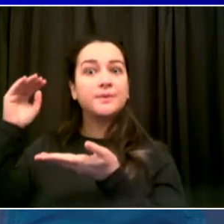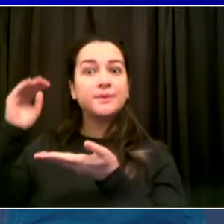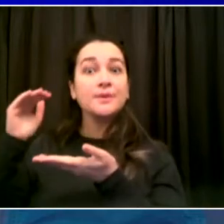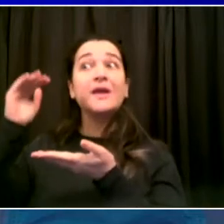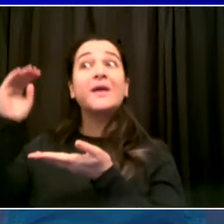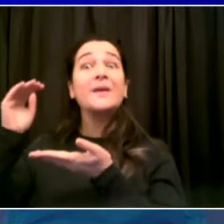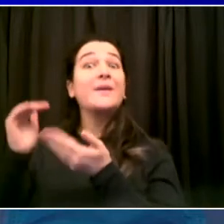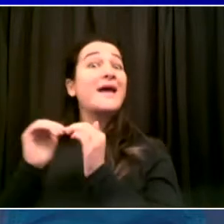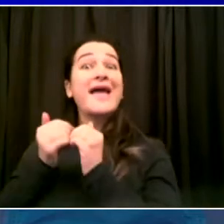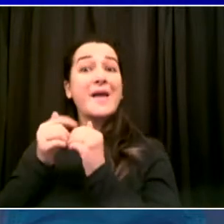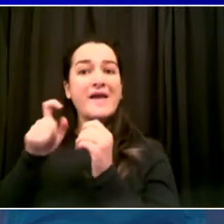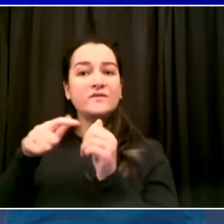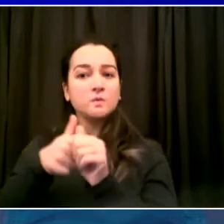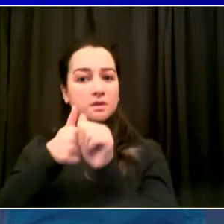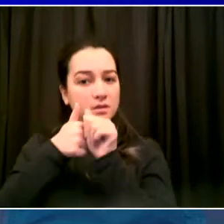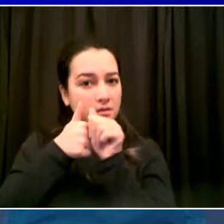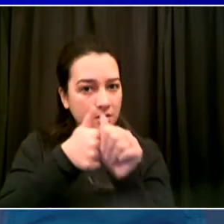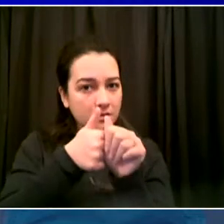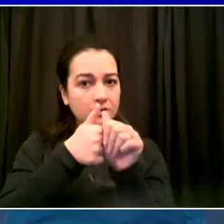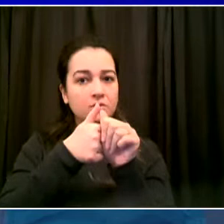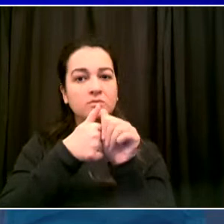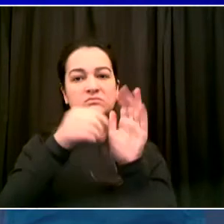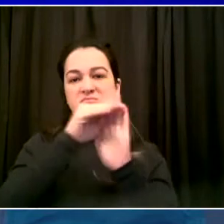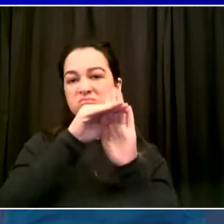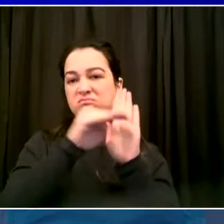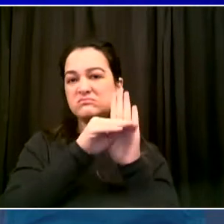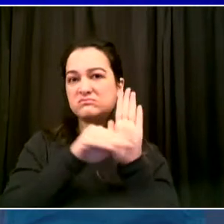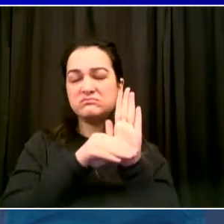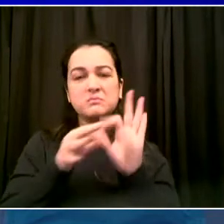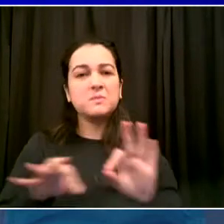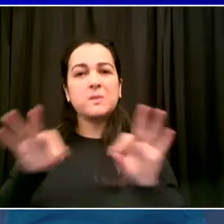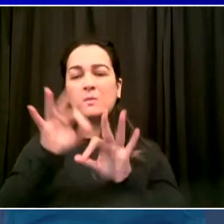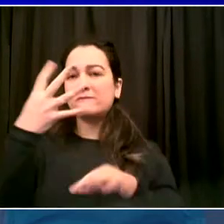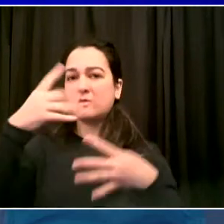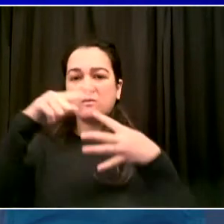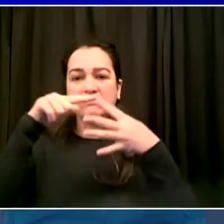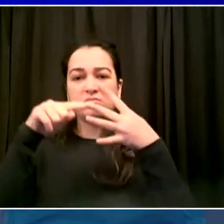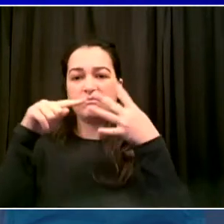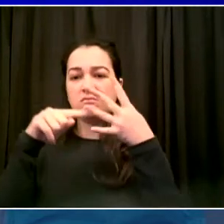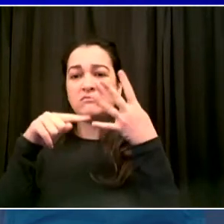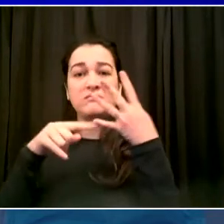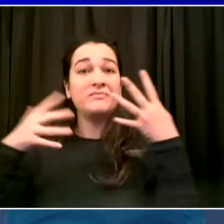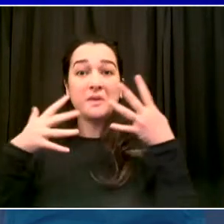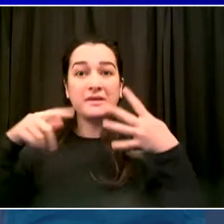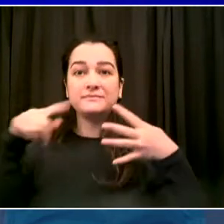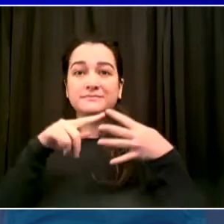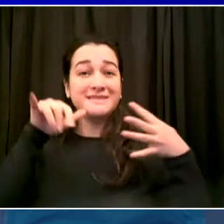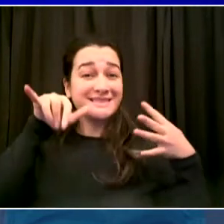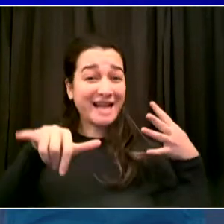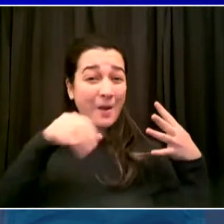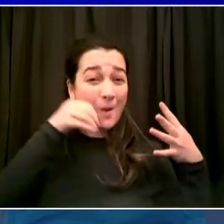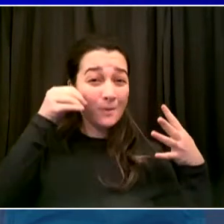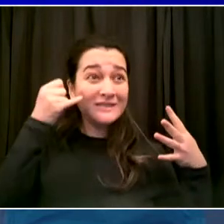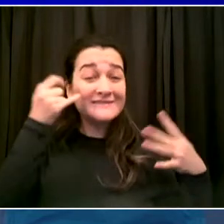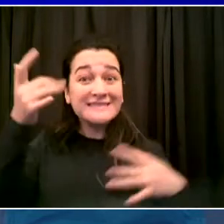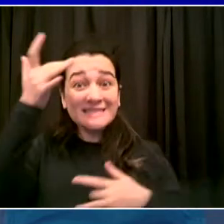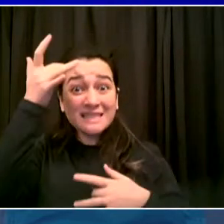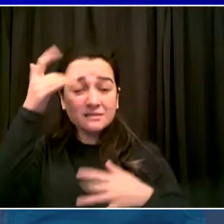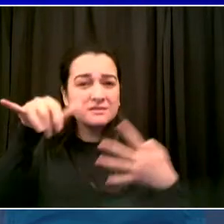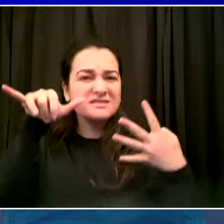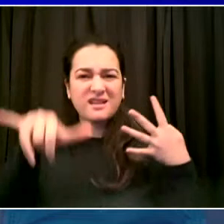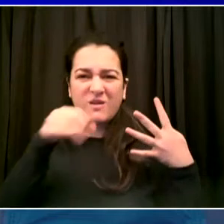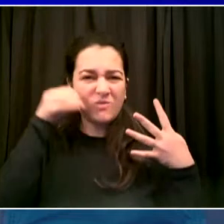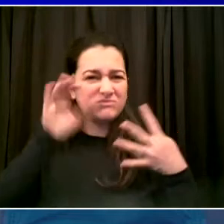is a wily enemy. So we got to keep doing the things that work. If, God forbid, you are infected, follow